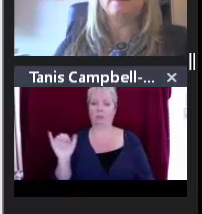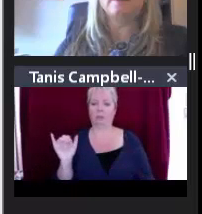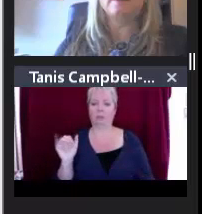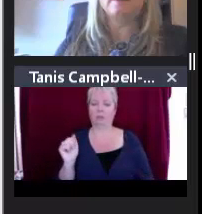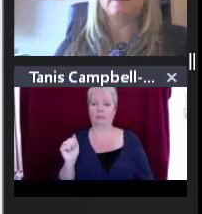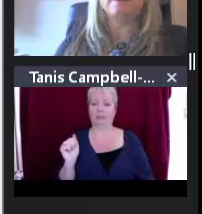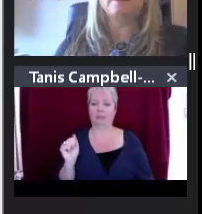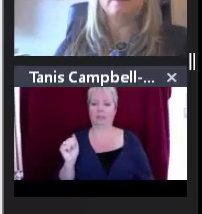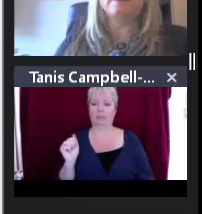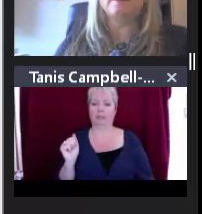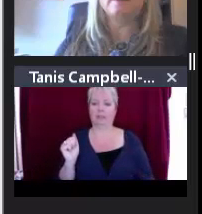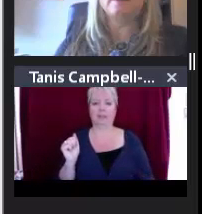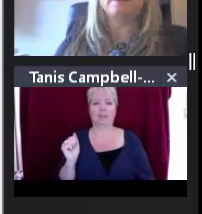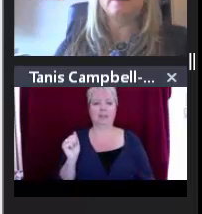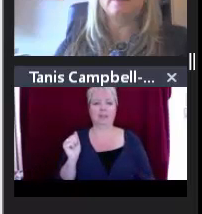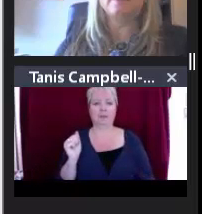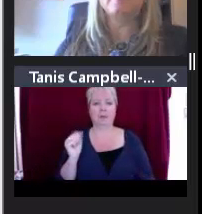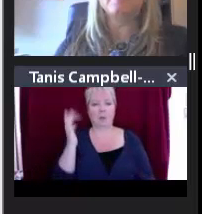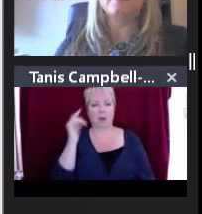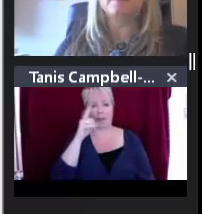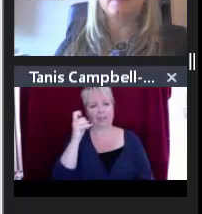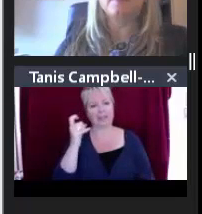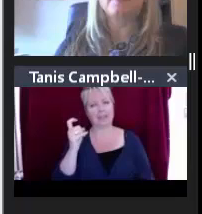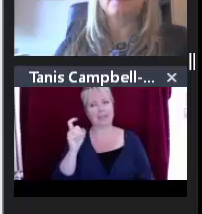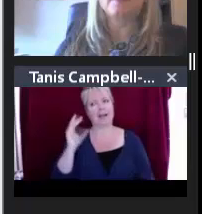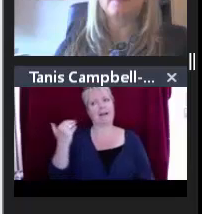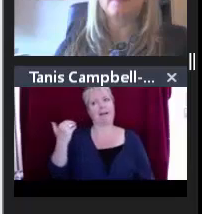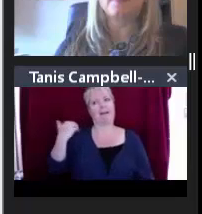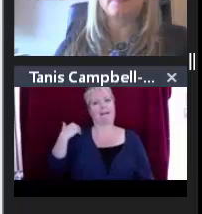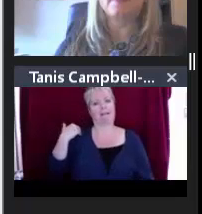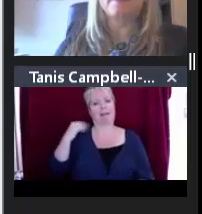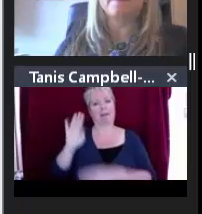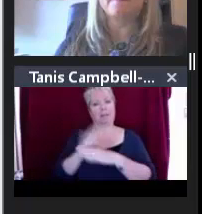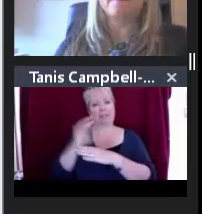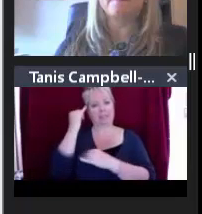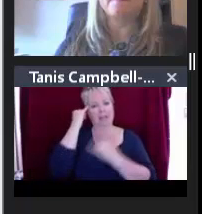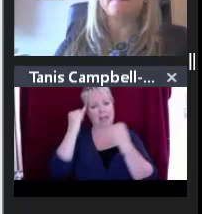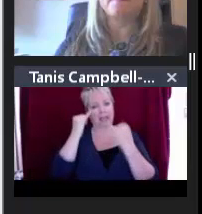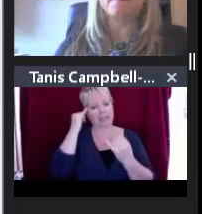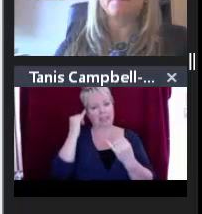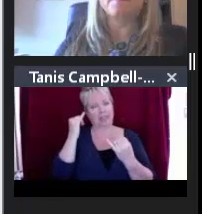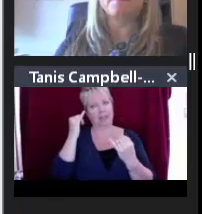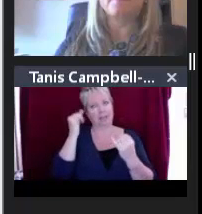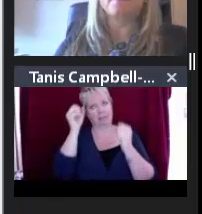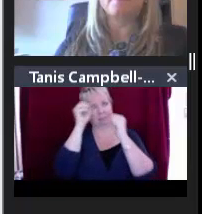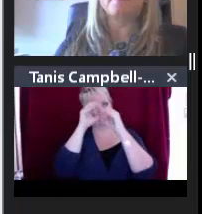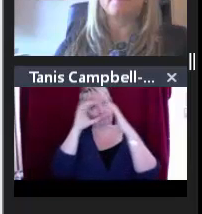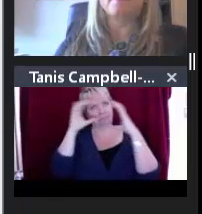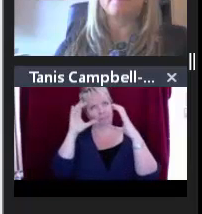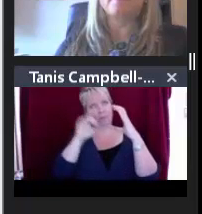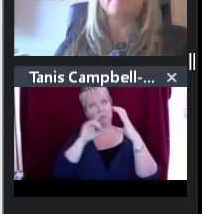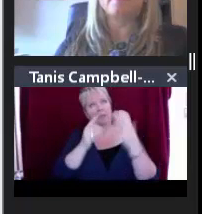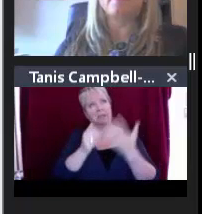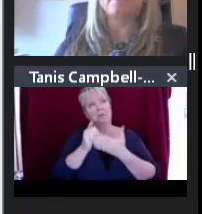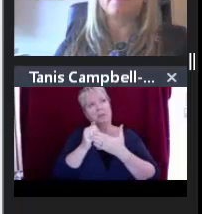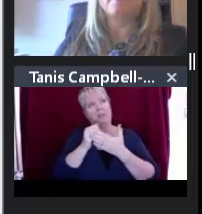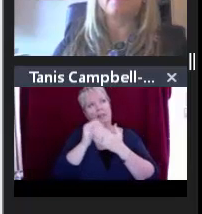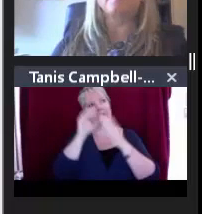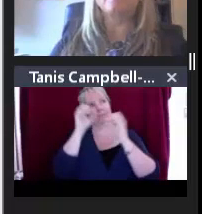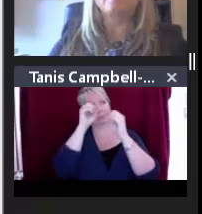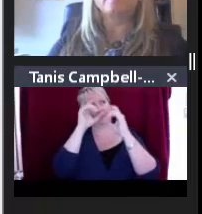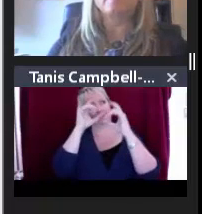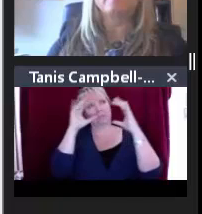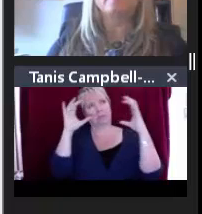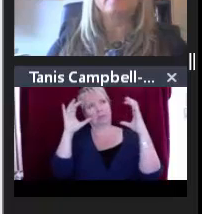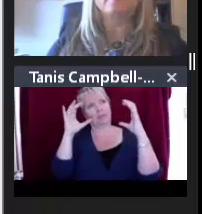to reflect on my business idea, and it was also a program that wasn't only for myself a journey